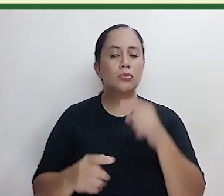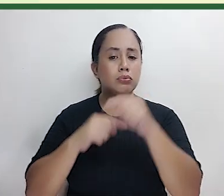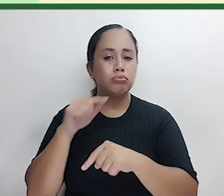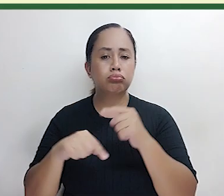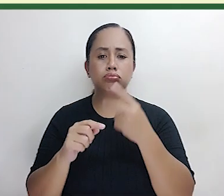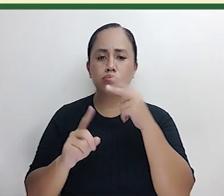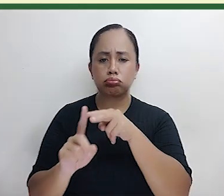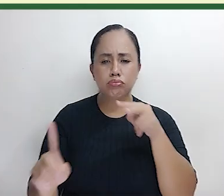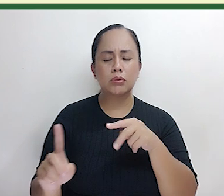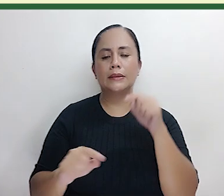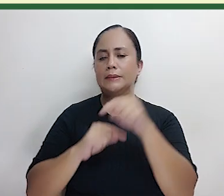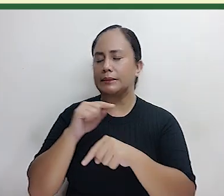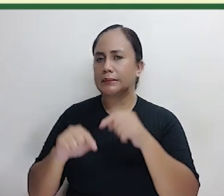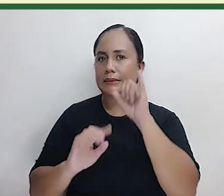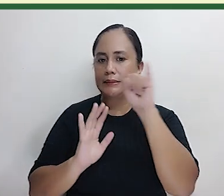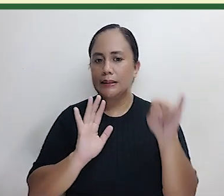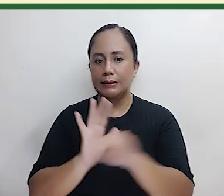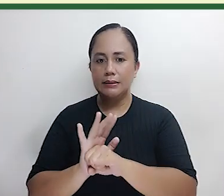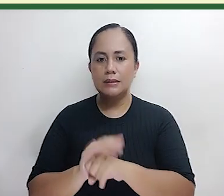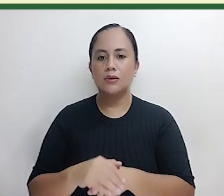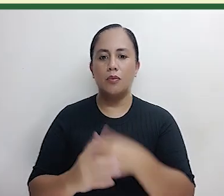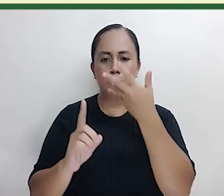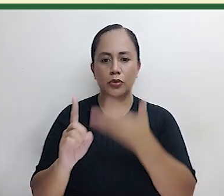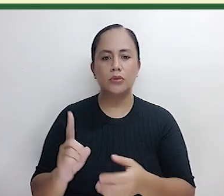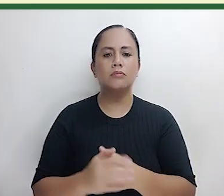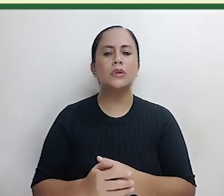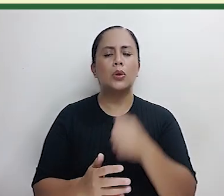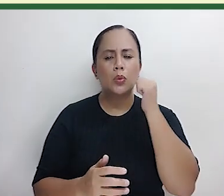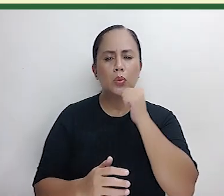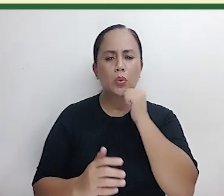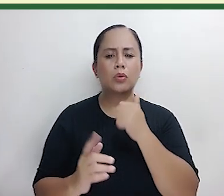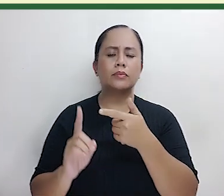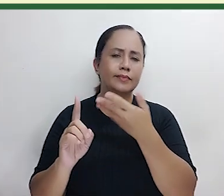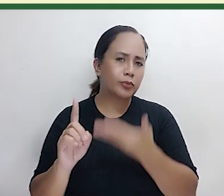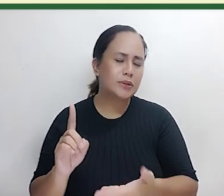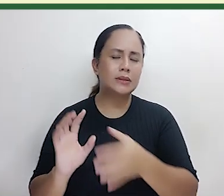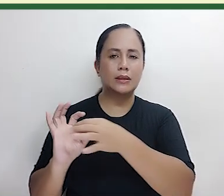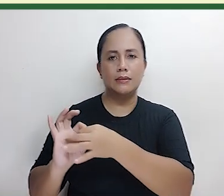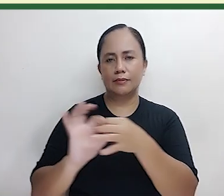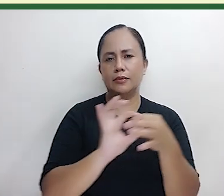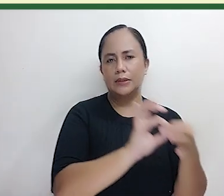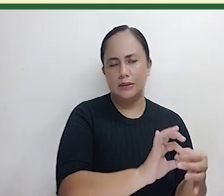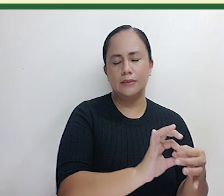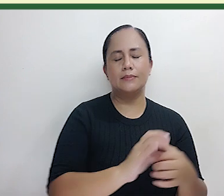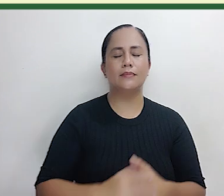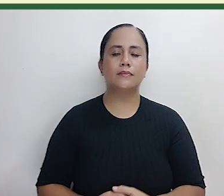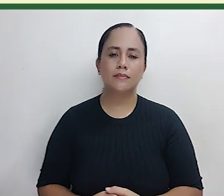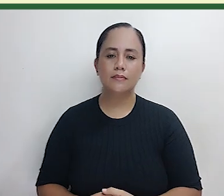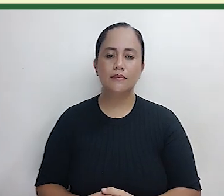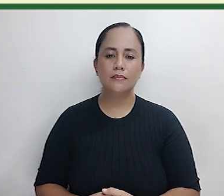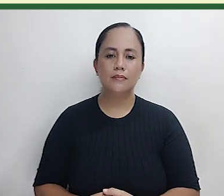simply, intersectionality looks at intersecting identities of a person that are always present